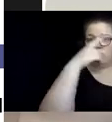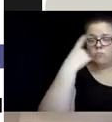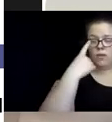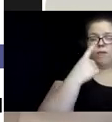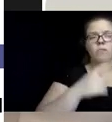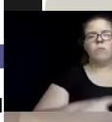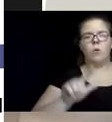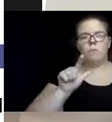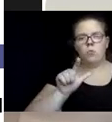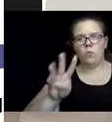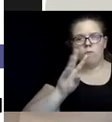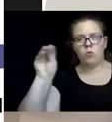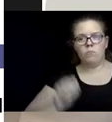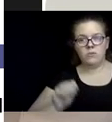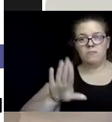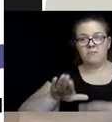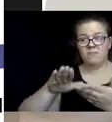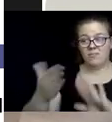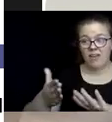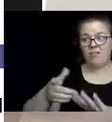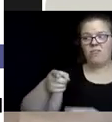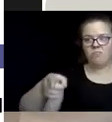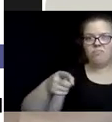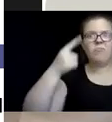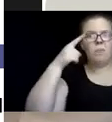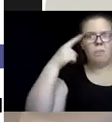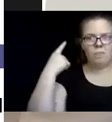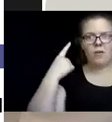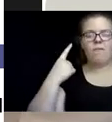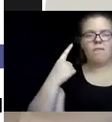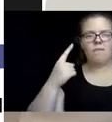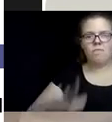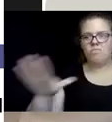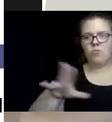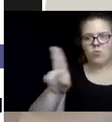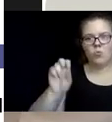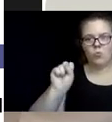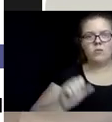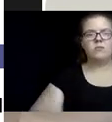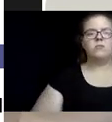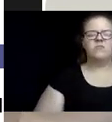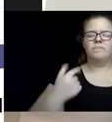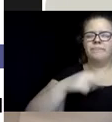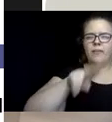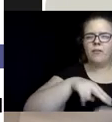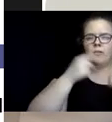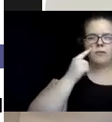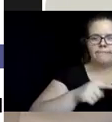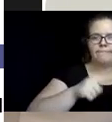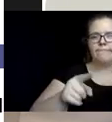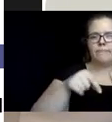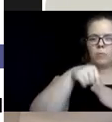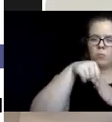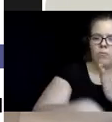of the deaths happen to Black individuals. Why? Well, as our nation dug deeper into that issue, these health